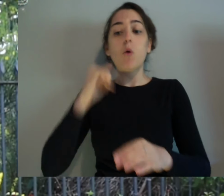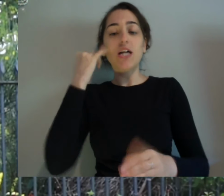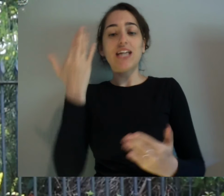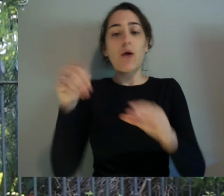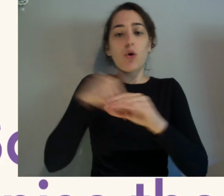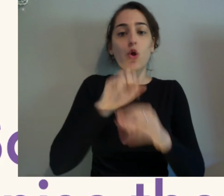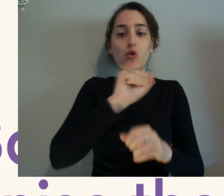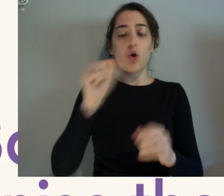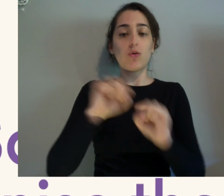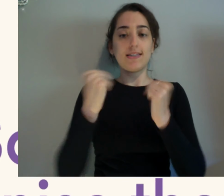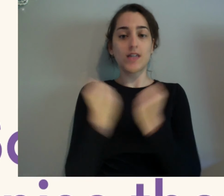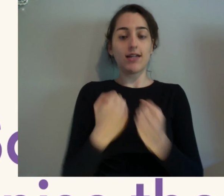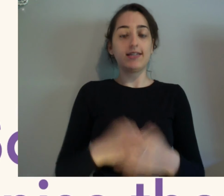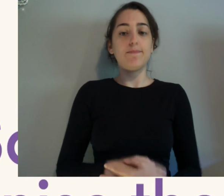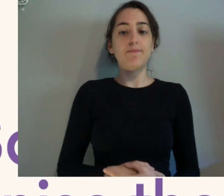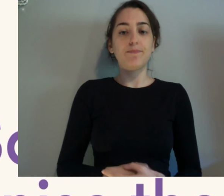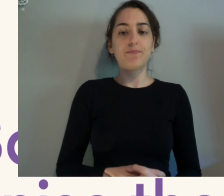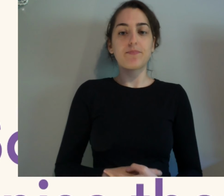club or society.